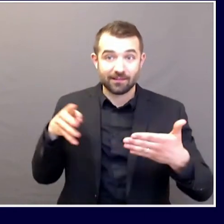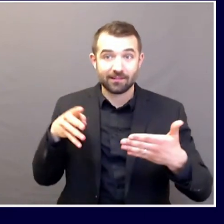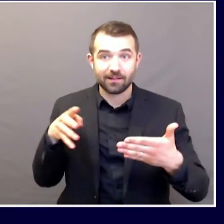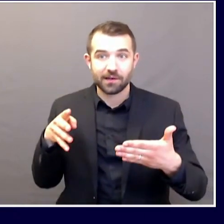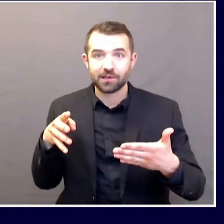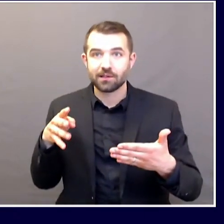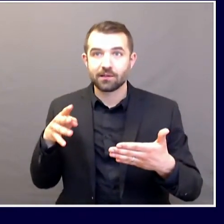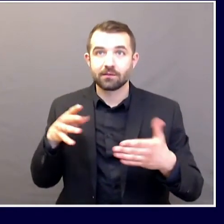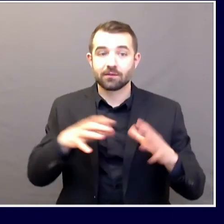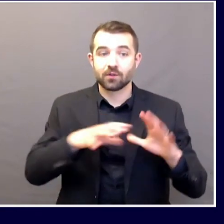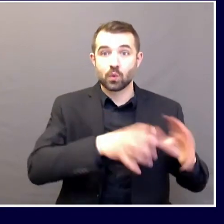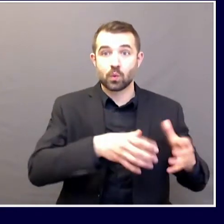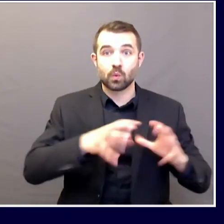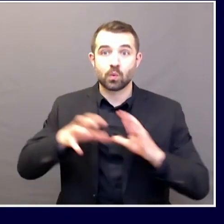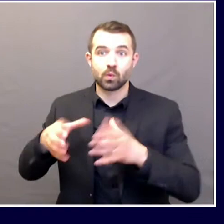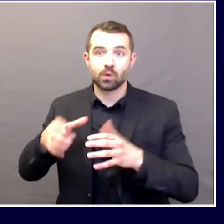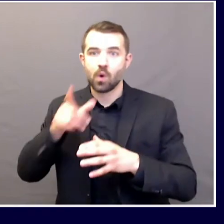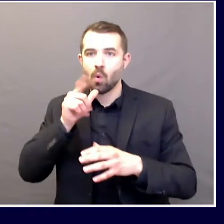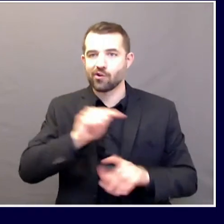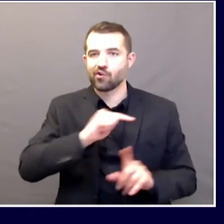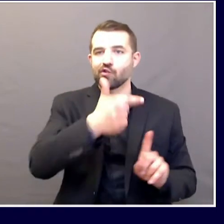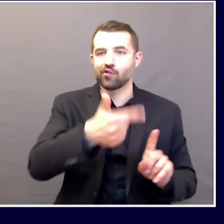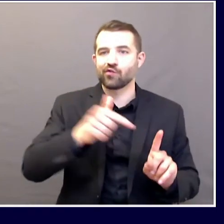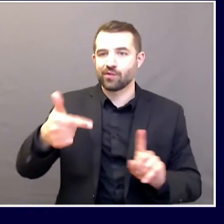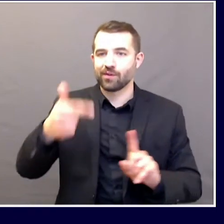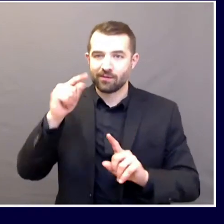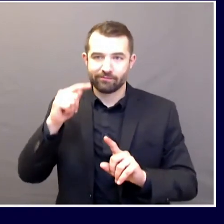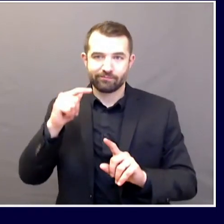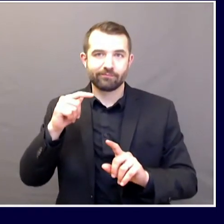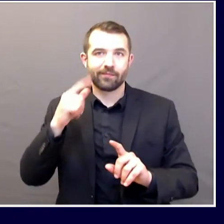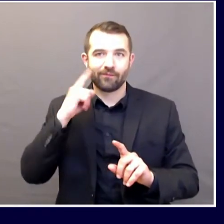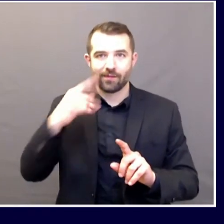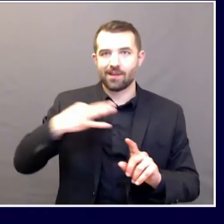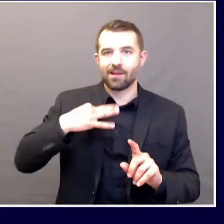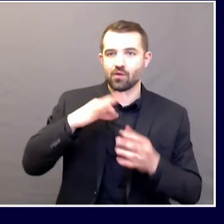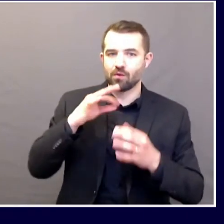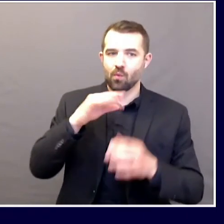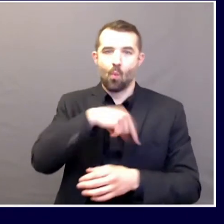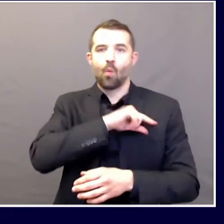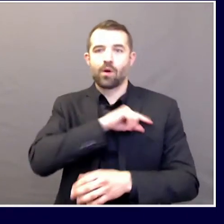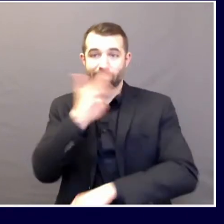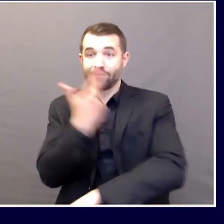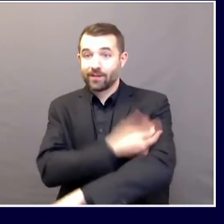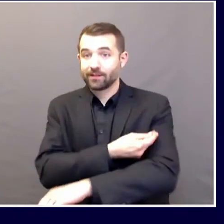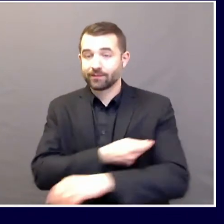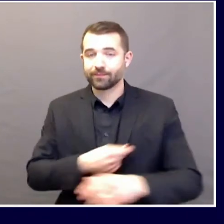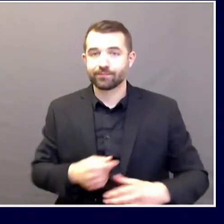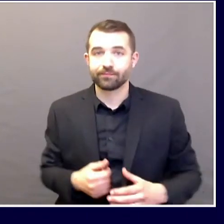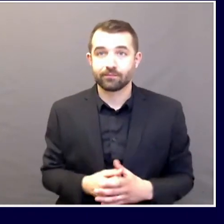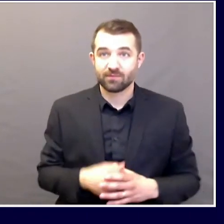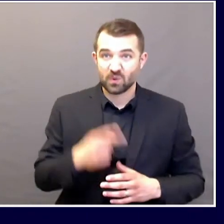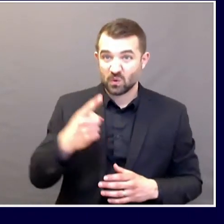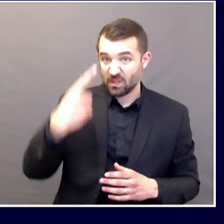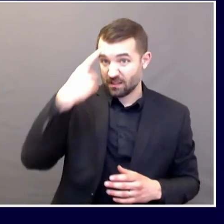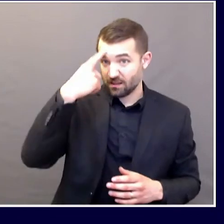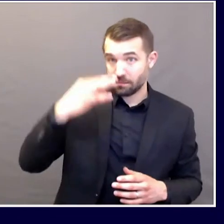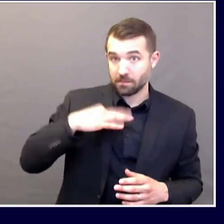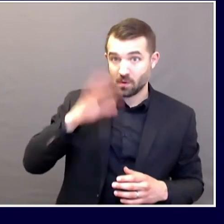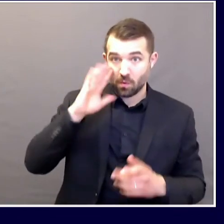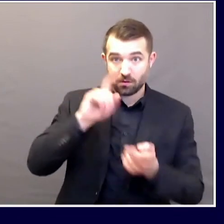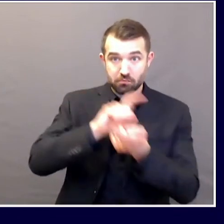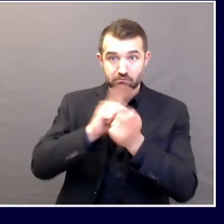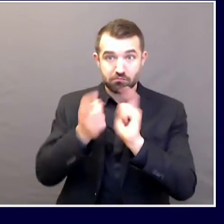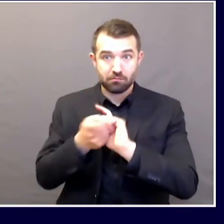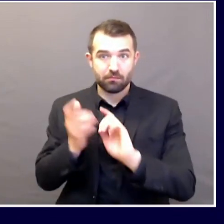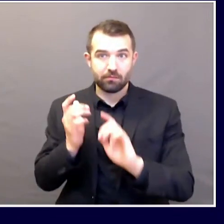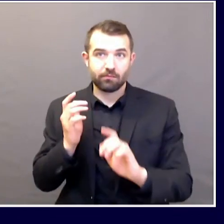Are there any plans to do anything like that in the state of Maine, or are we sticking with the age tiers for the moment being? You know, Patrick, one of the things that